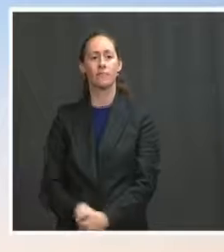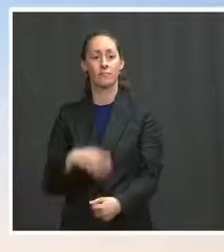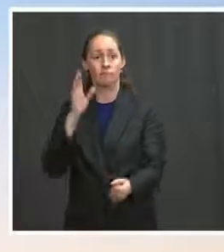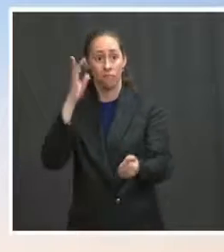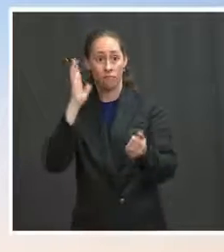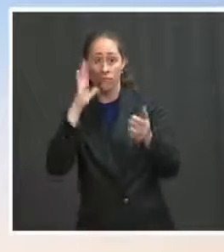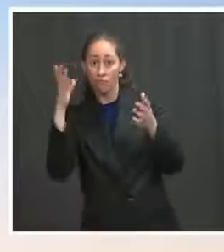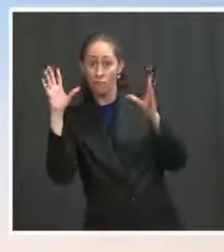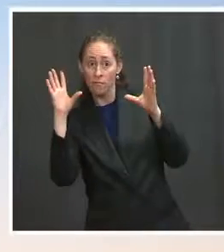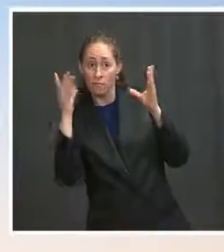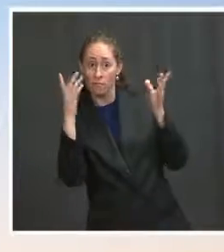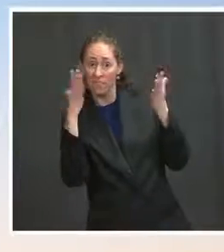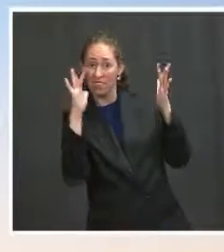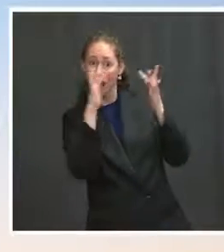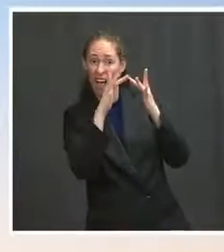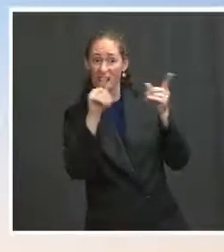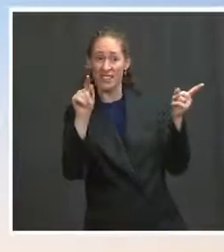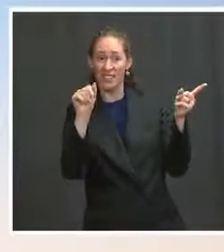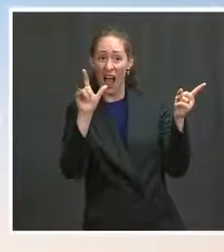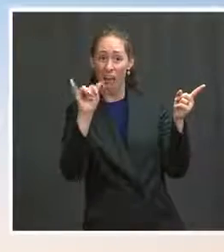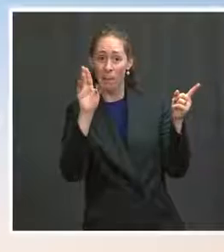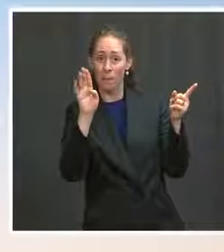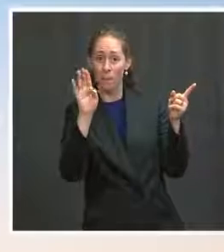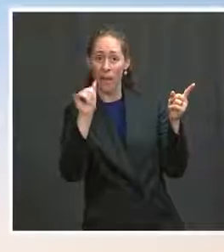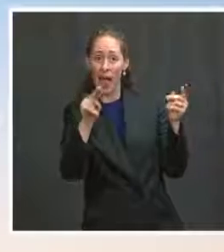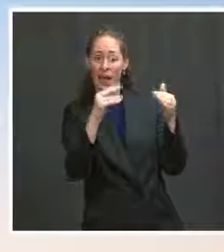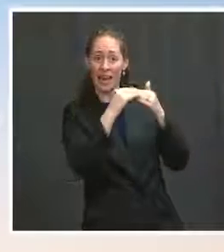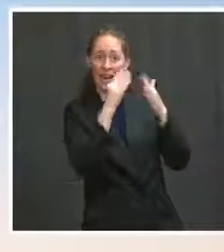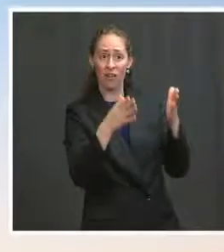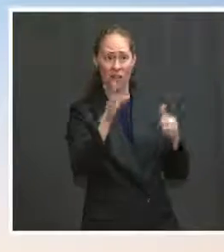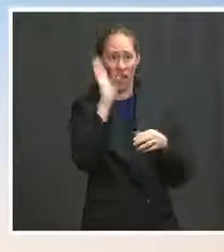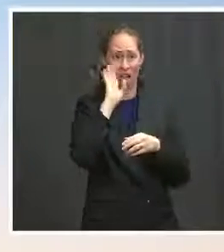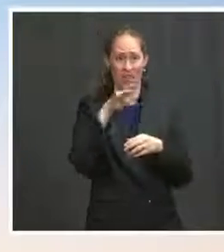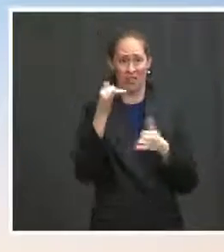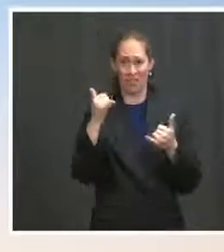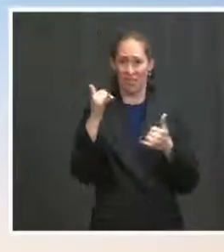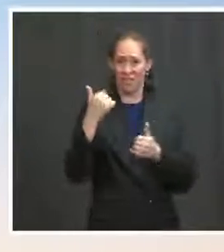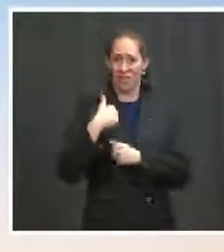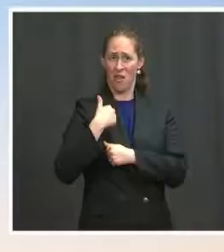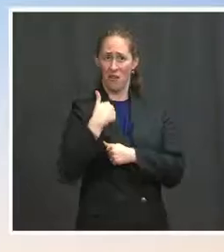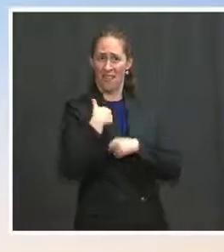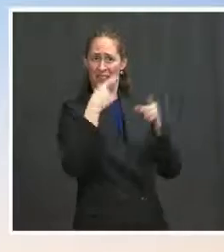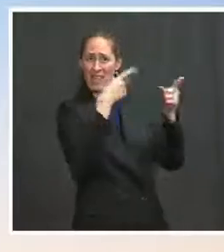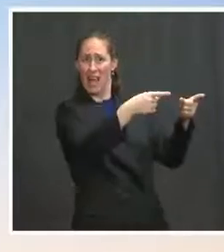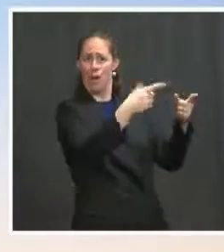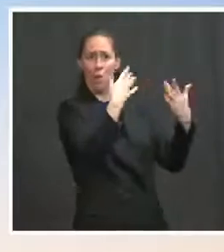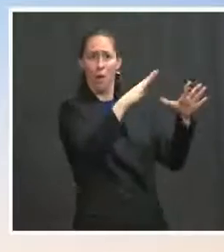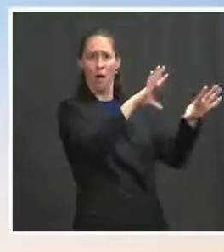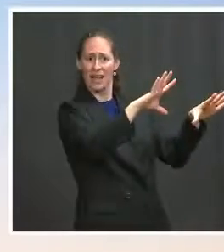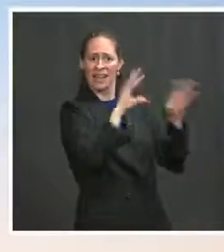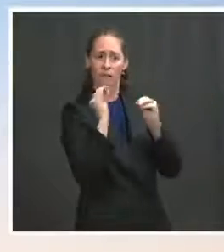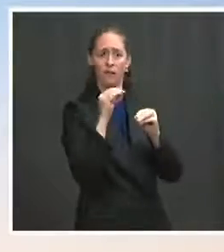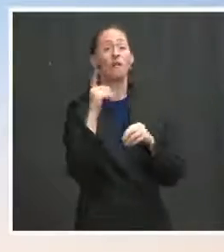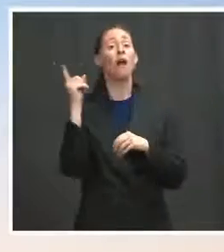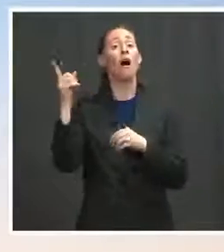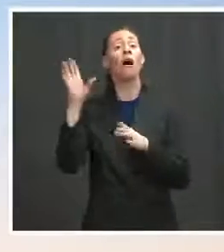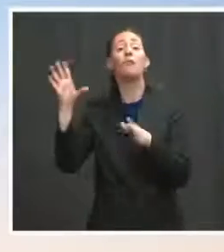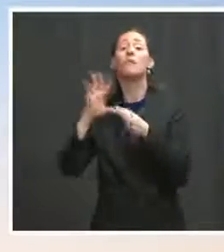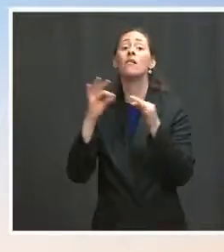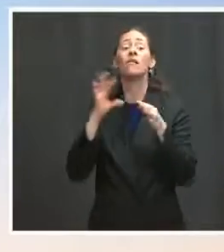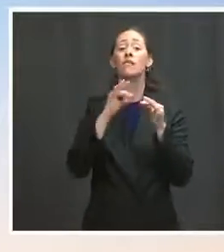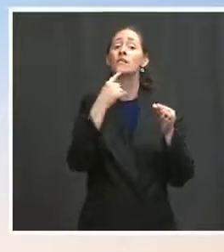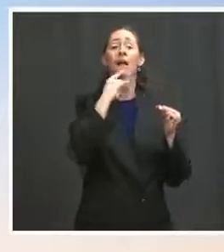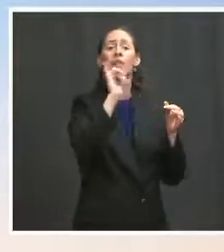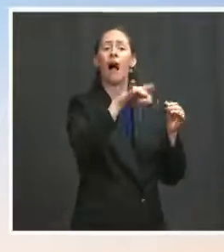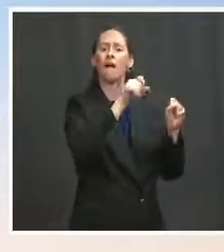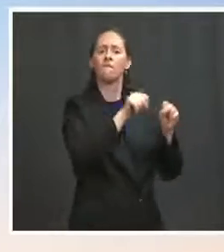Ran by him the reports of hundreds of additional U.S. forces staying beyond the withdrawal. This is his response. He says it's a violation of the commitment and the agreement